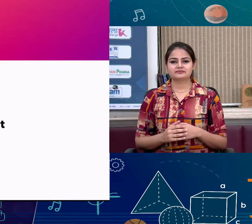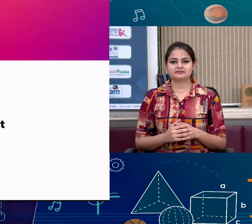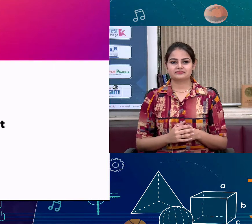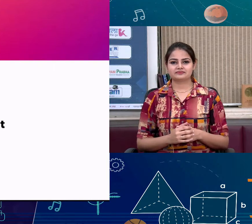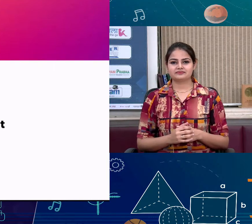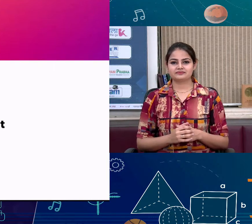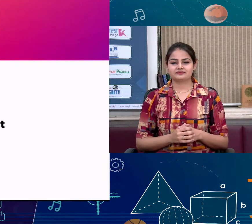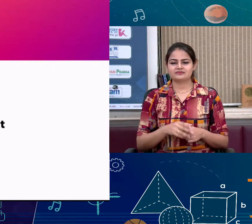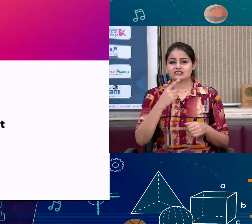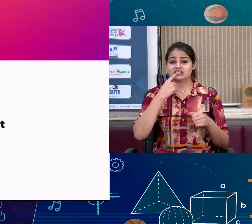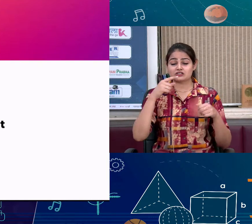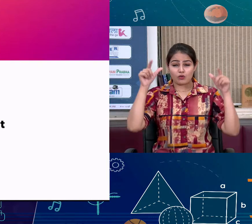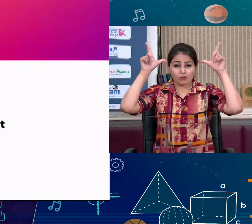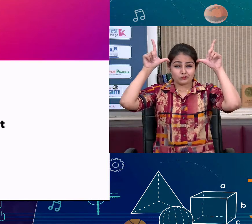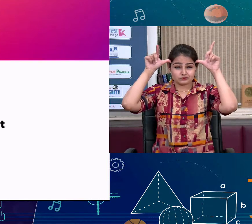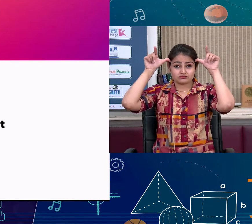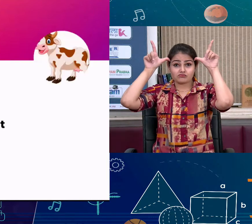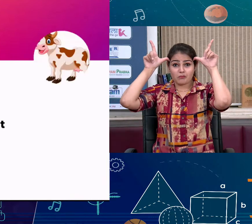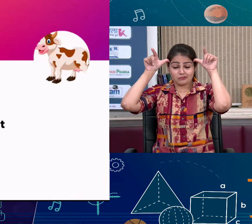The cow.